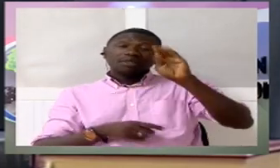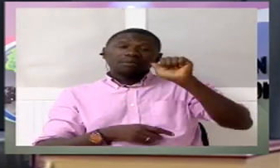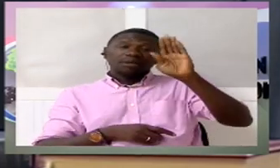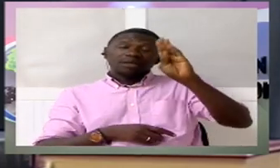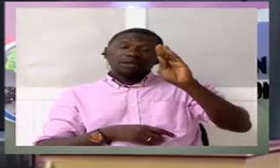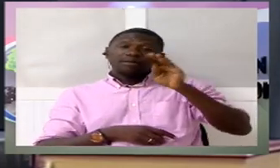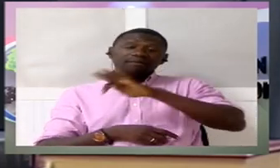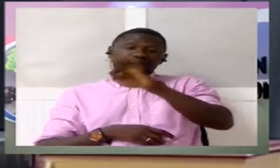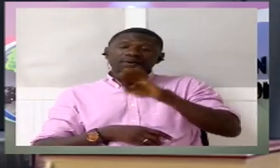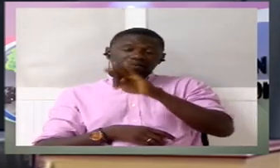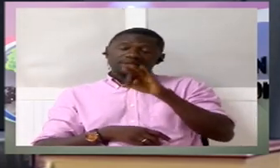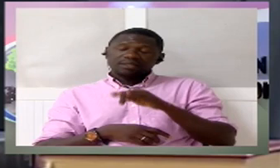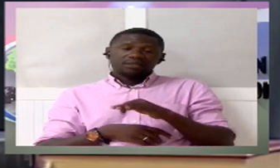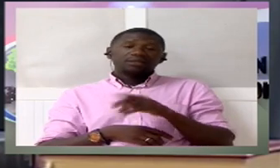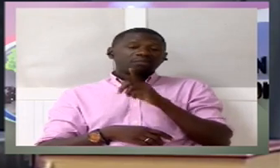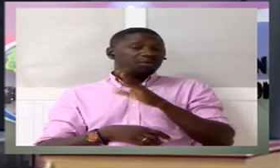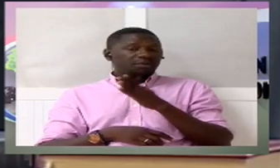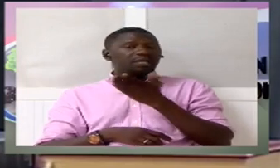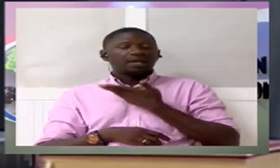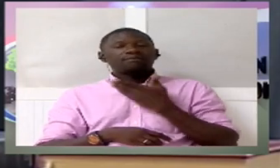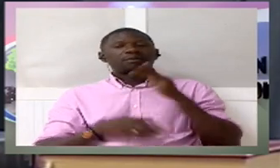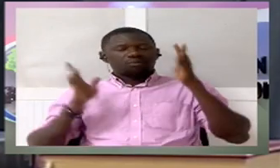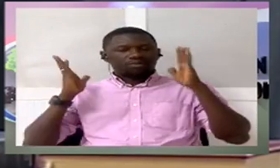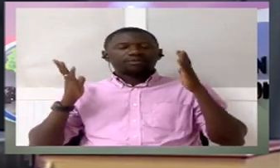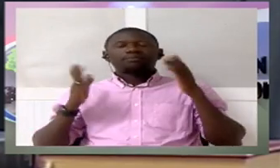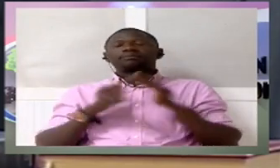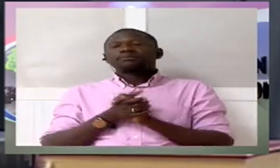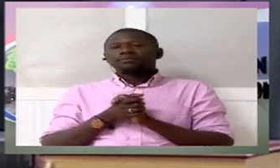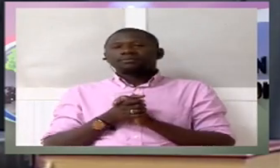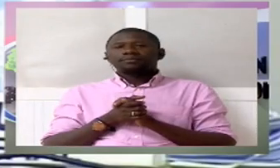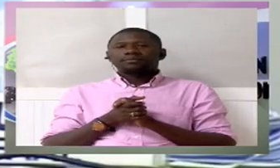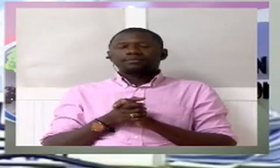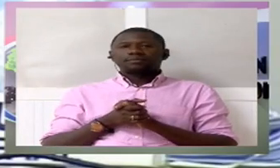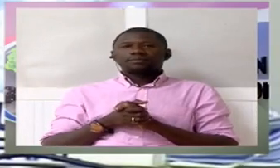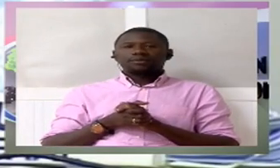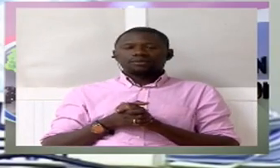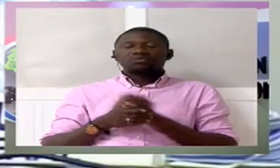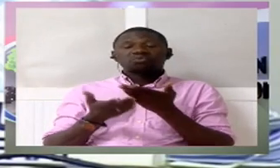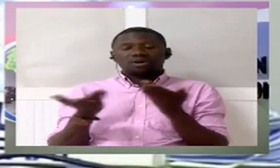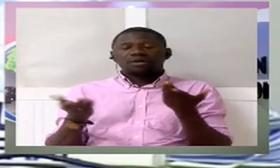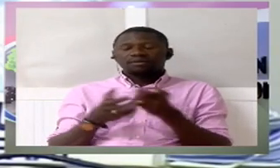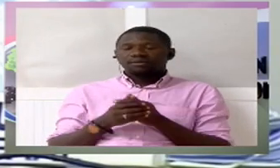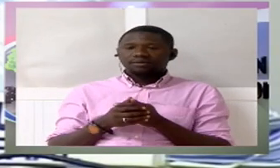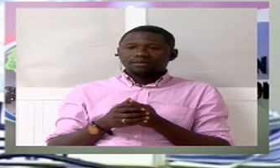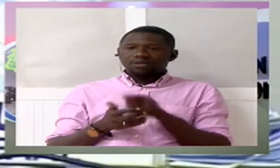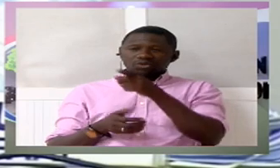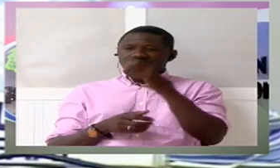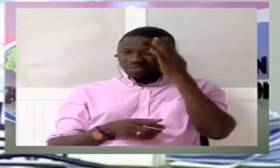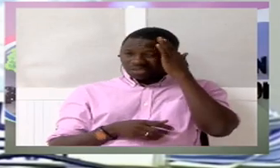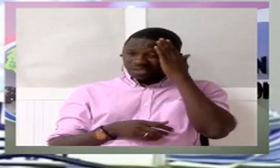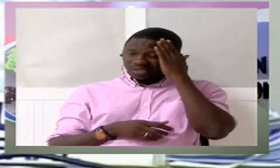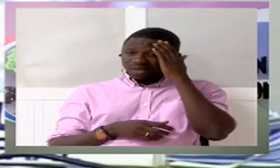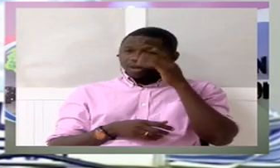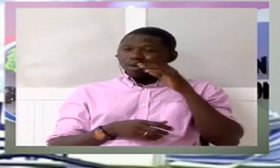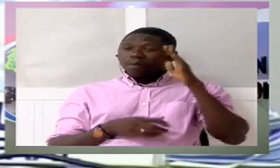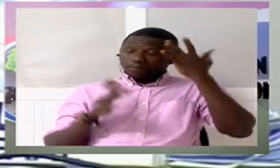family, they would be in trouble. Are you suggesting that the problems happen between Yaya Jame